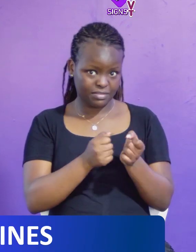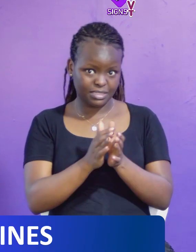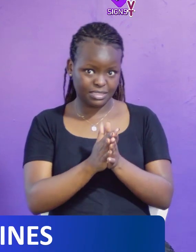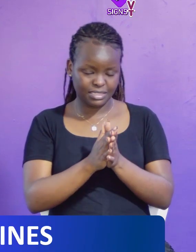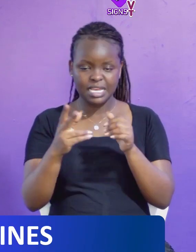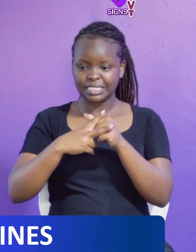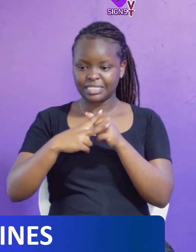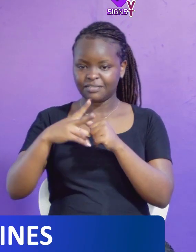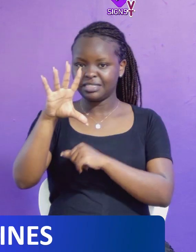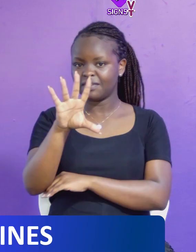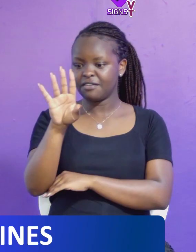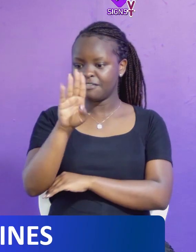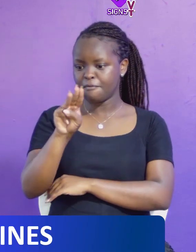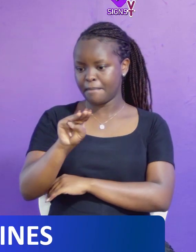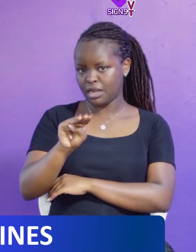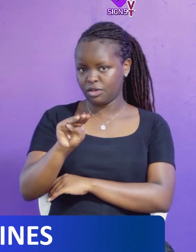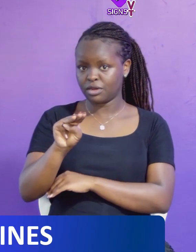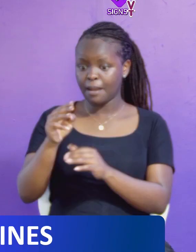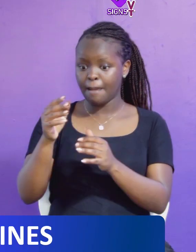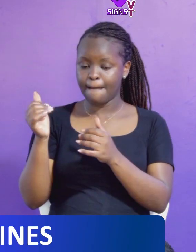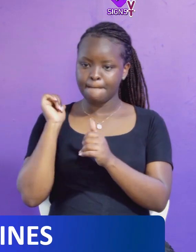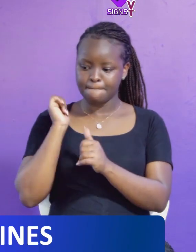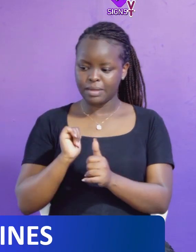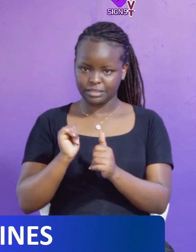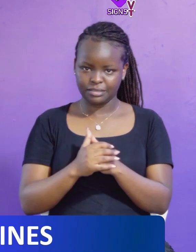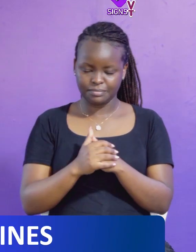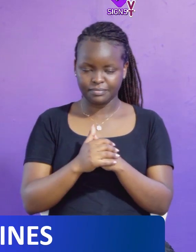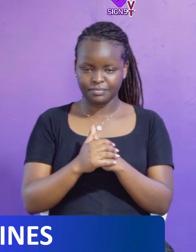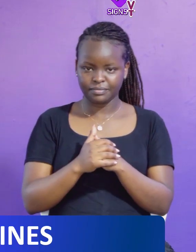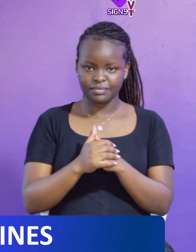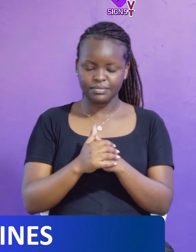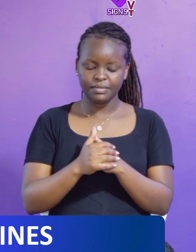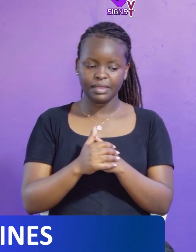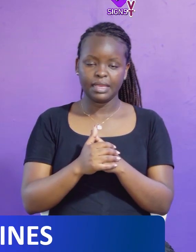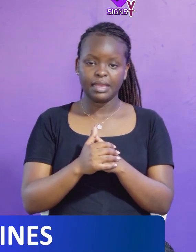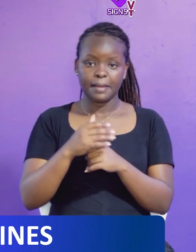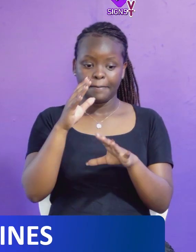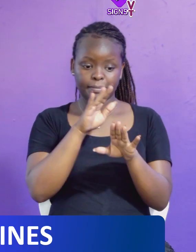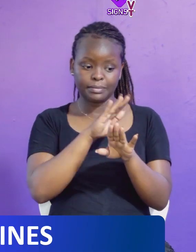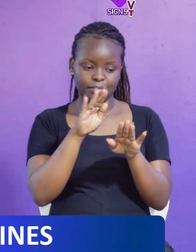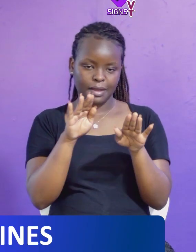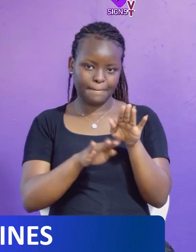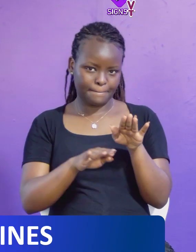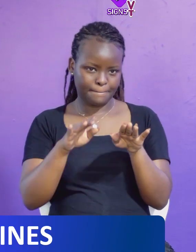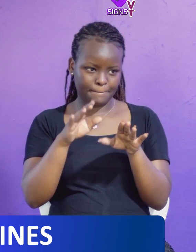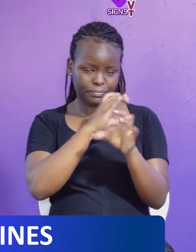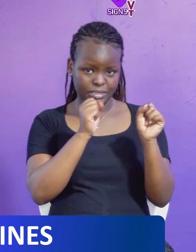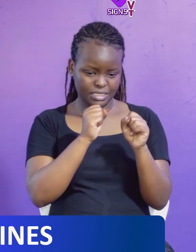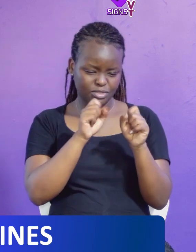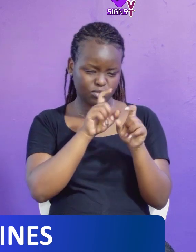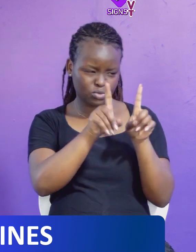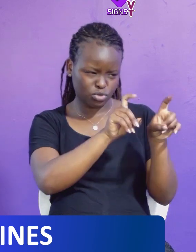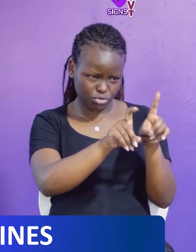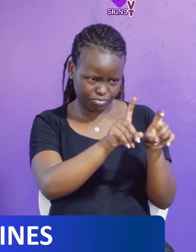75 million bags this year. The president has pushed back against critics questioning his administration's